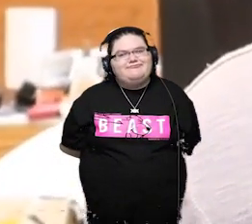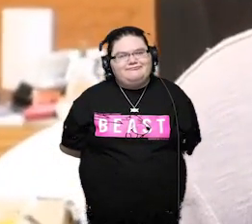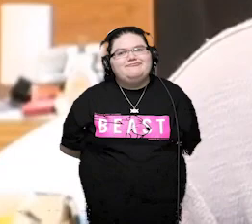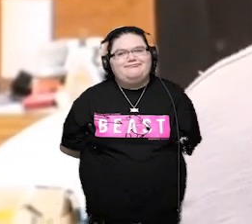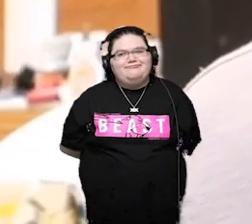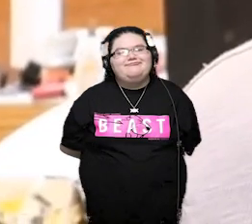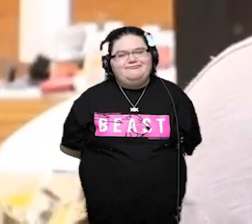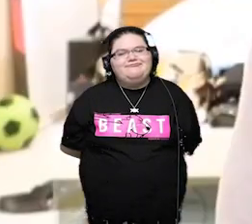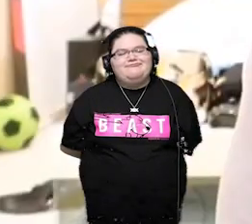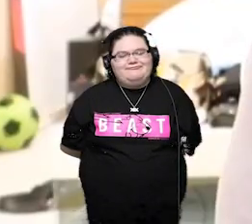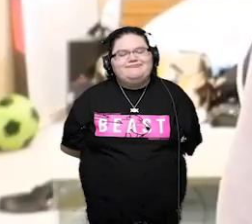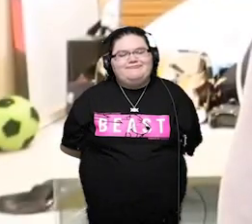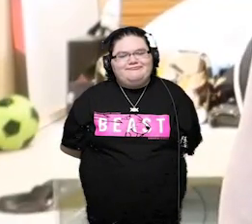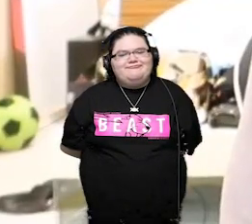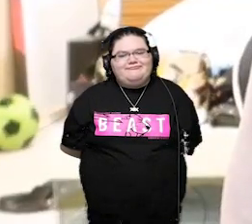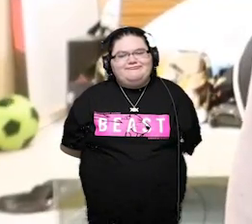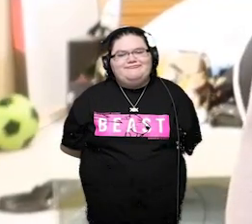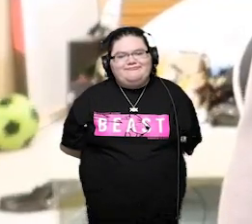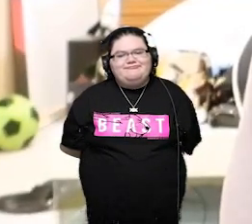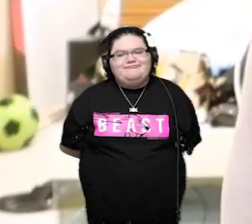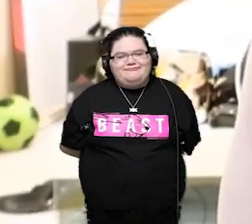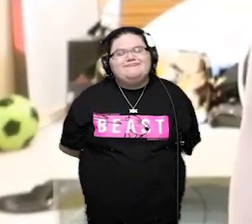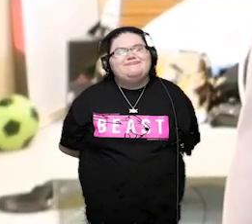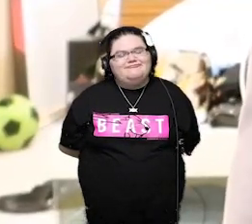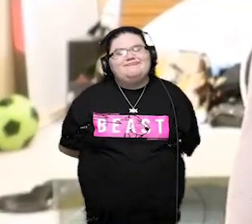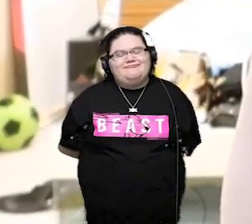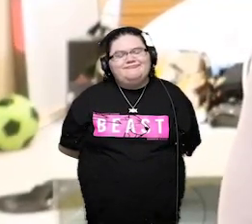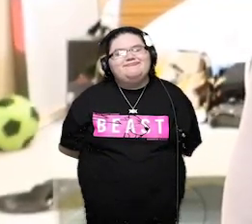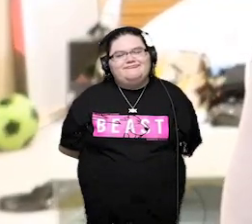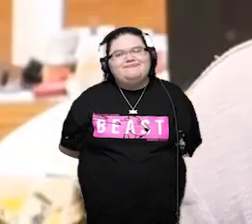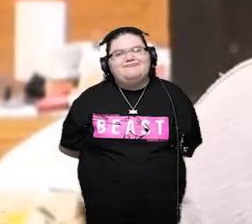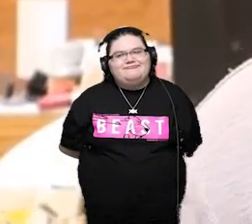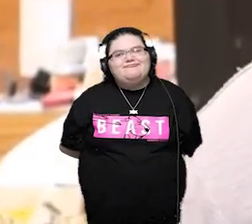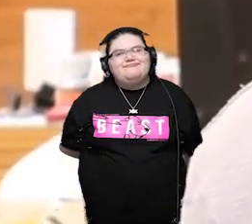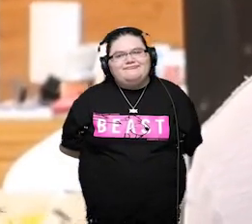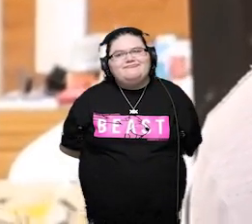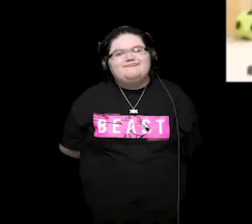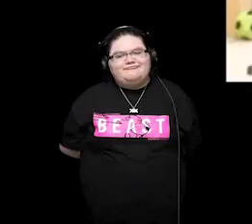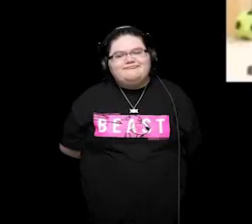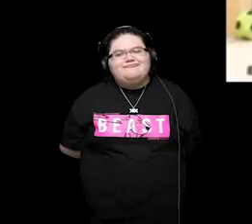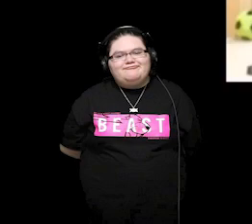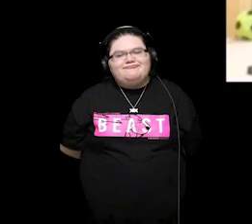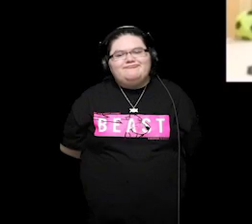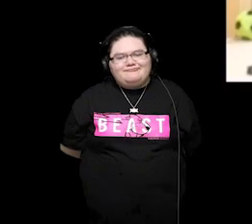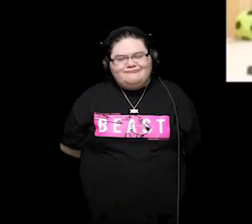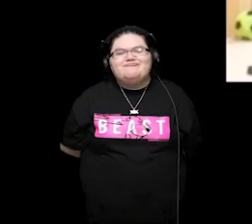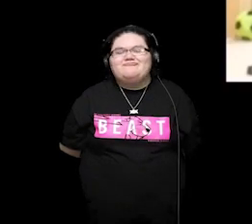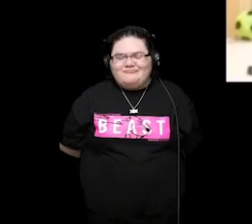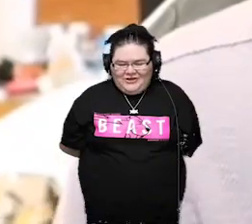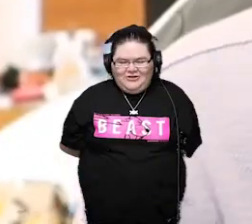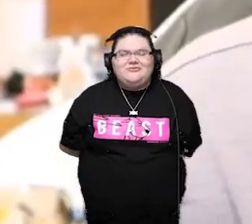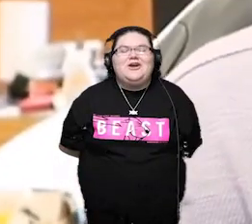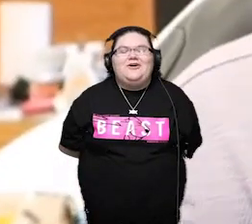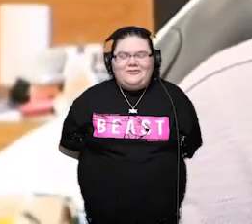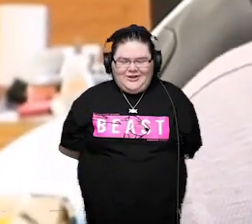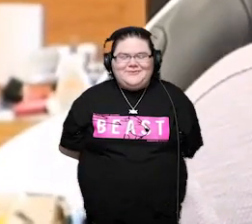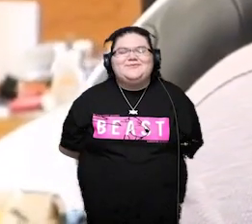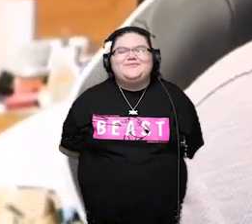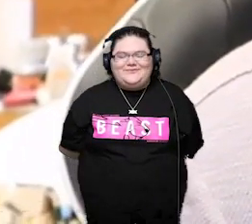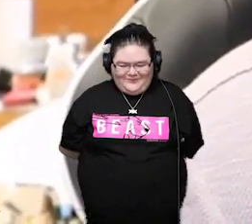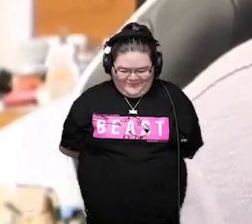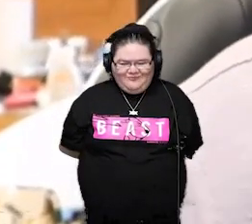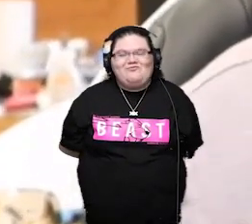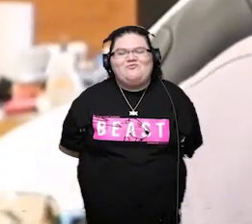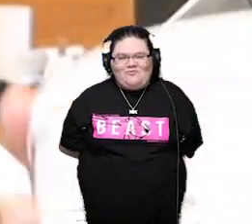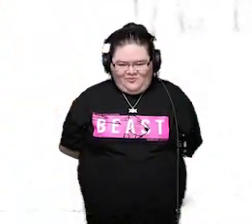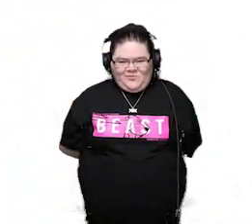seriously. It's meant to be a challenge, and I'm just laughing left, right, and center like it's nothing. So I'm going to bring back forfeits. So today, ladies and gentlemen,